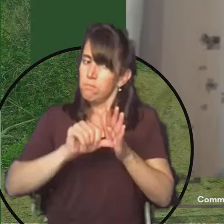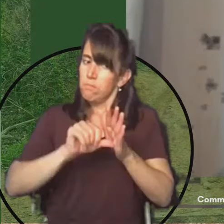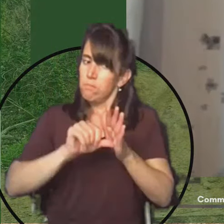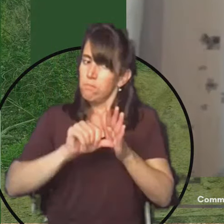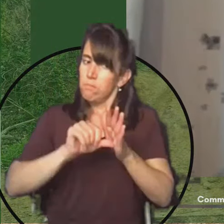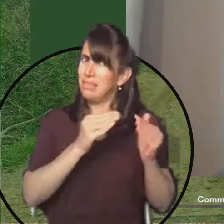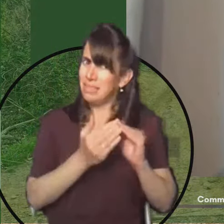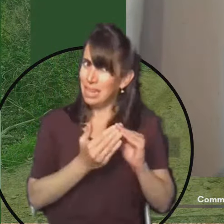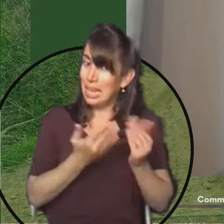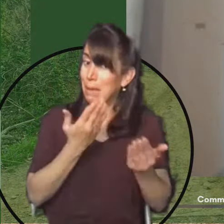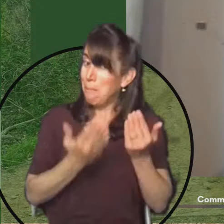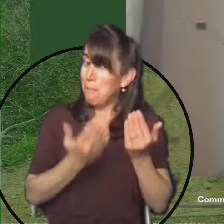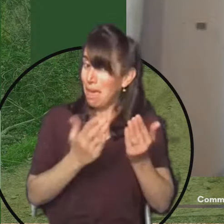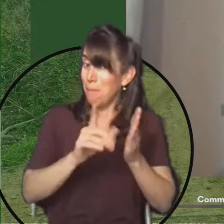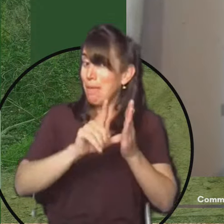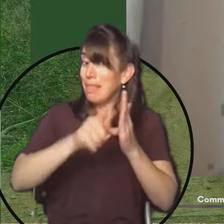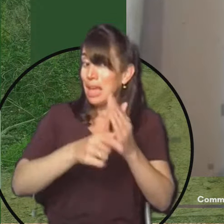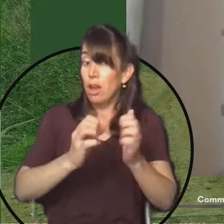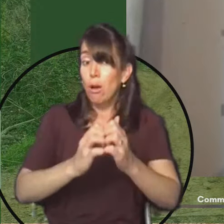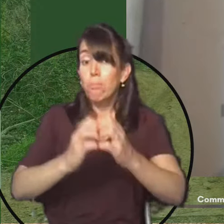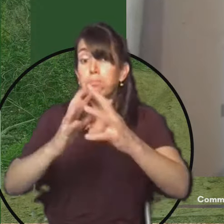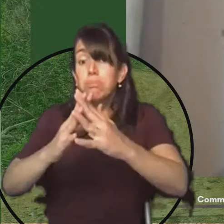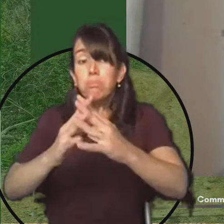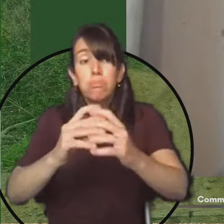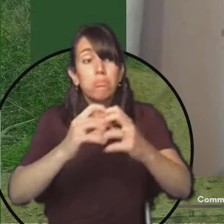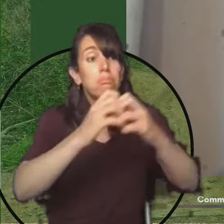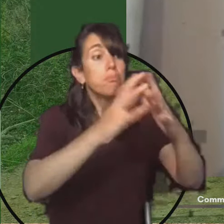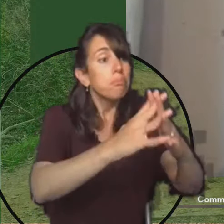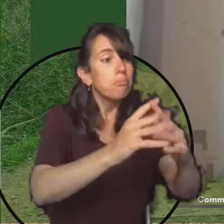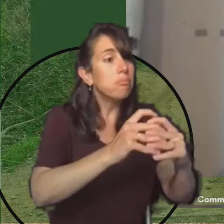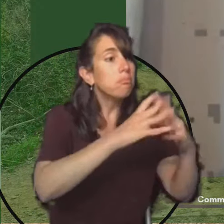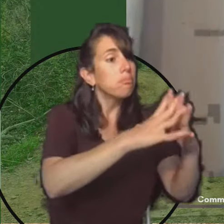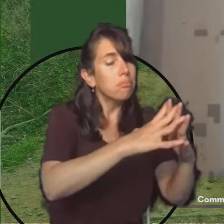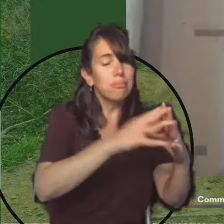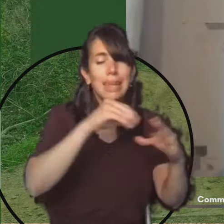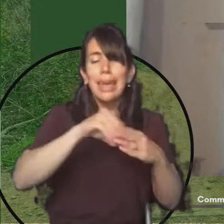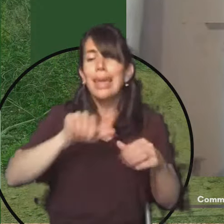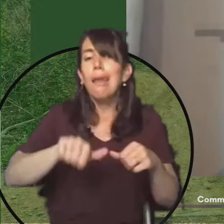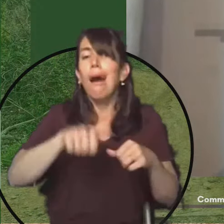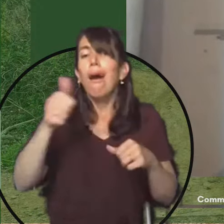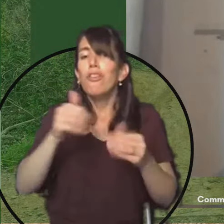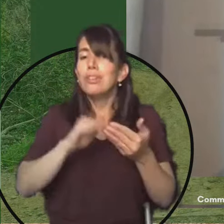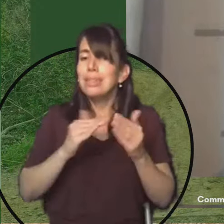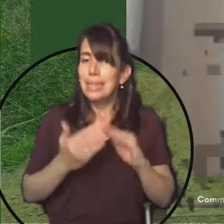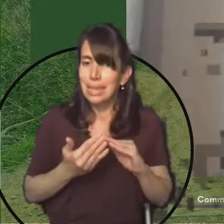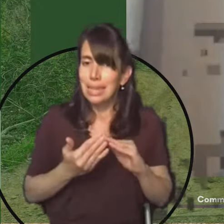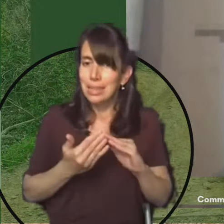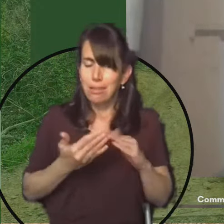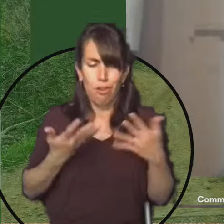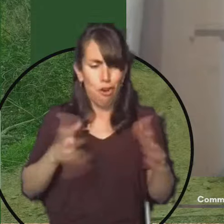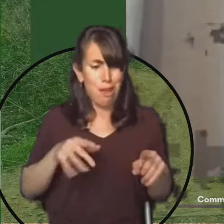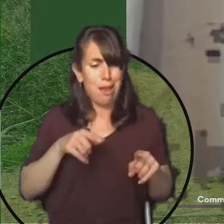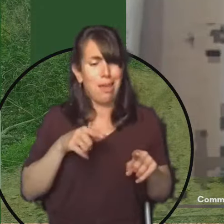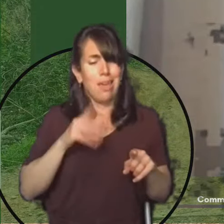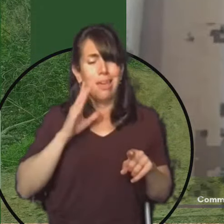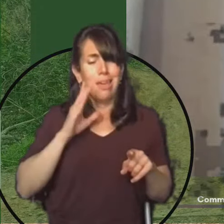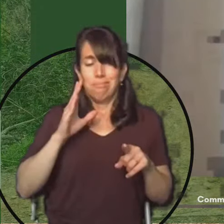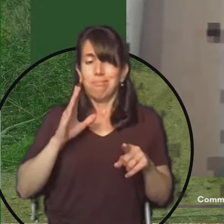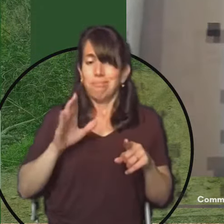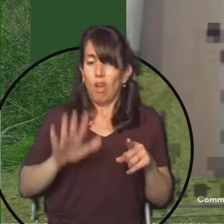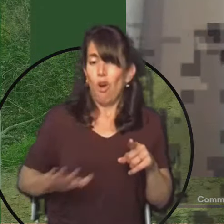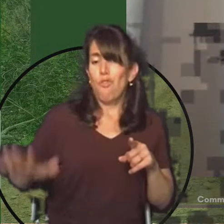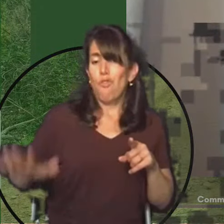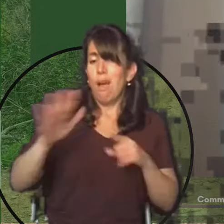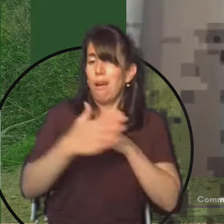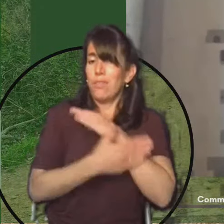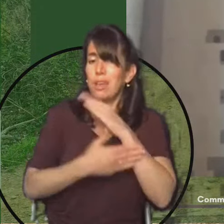you if it was allowed to come to Atlanta. Already there's discussions about other types of Cop Cities, other training grounds which